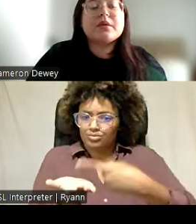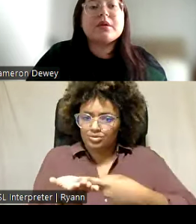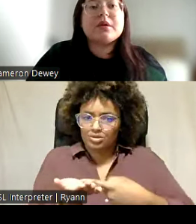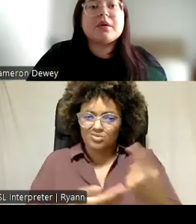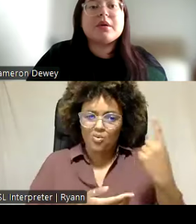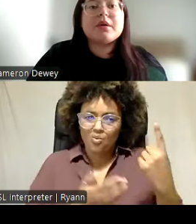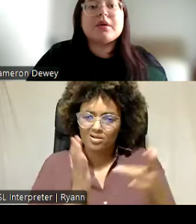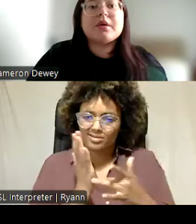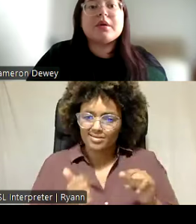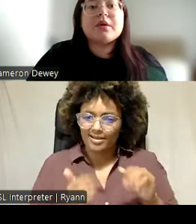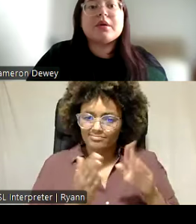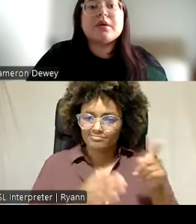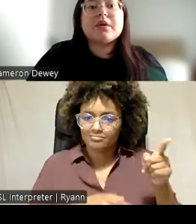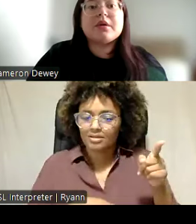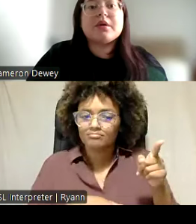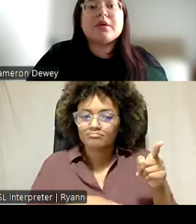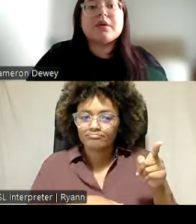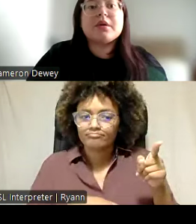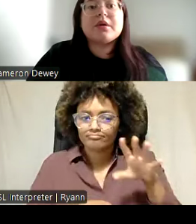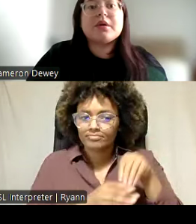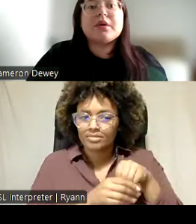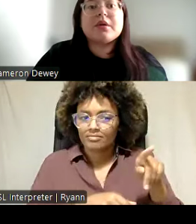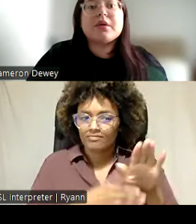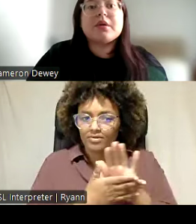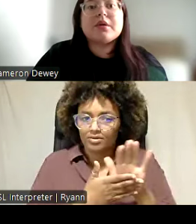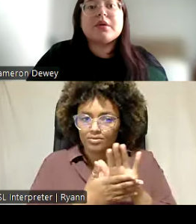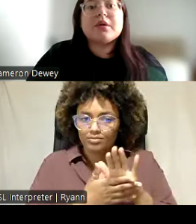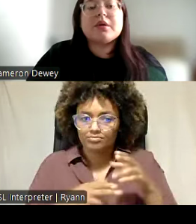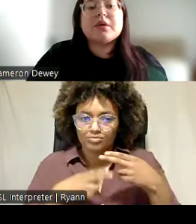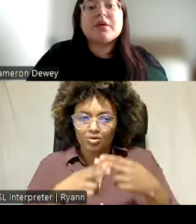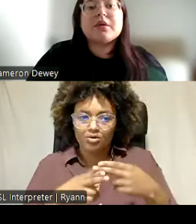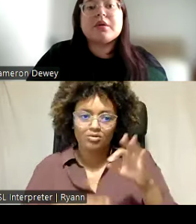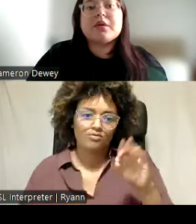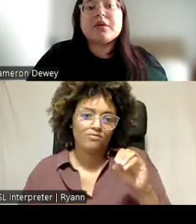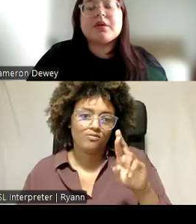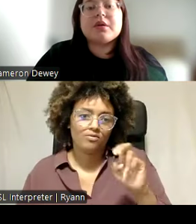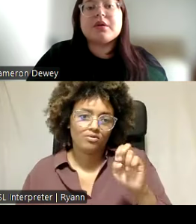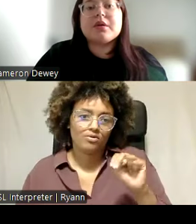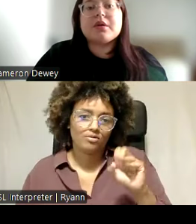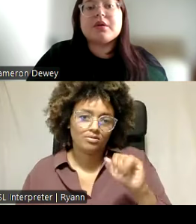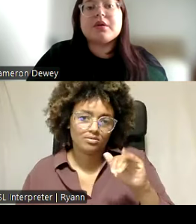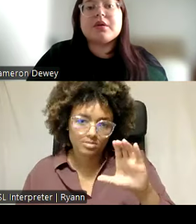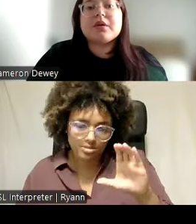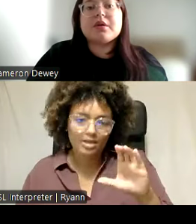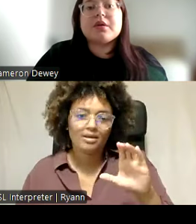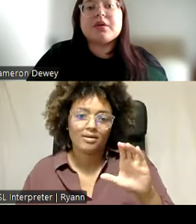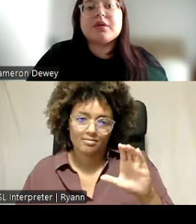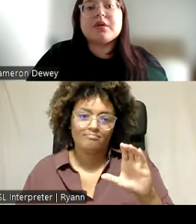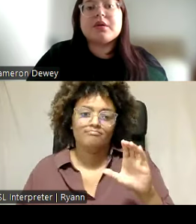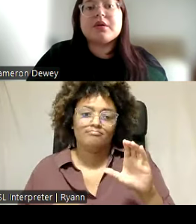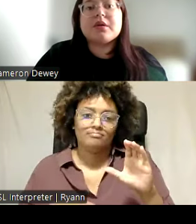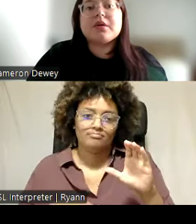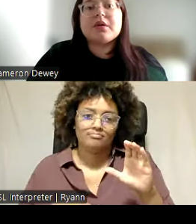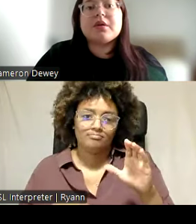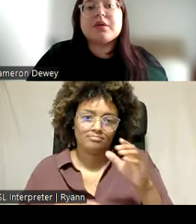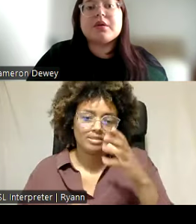that video, which is the forensic experiential trauma interviewing, also known as FETI. It was created by